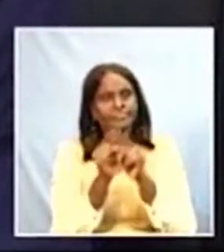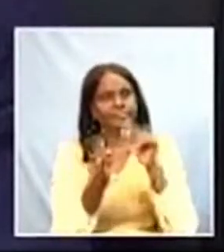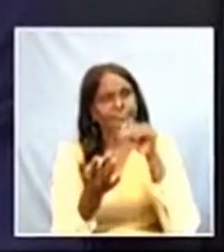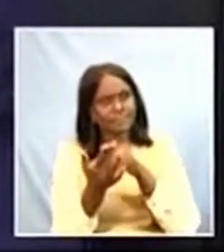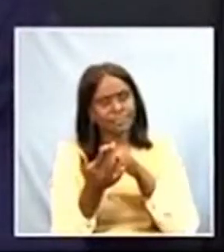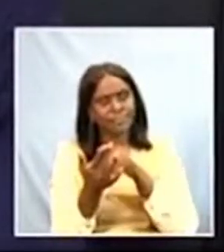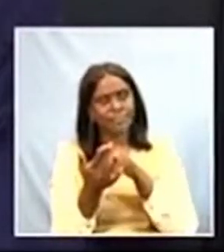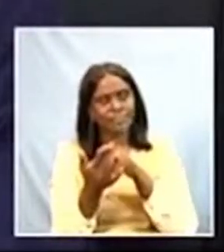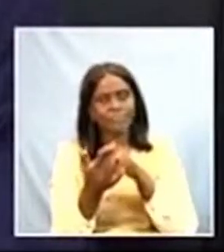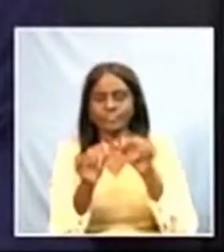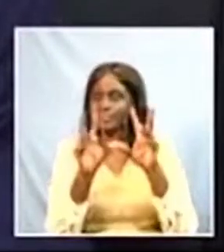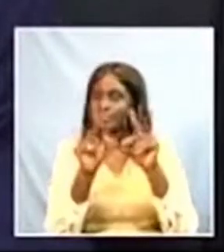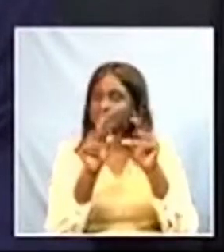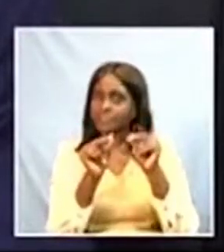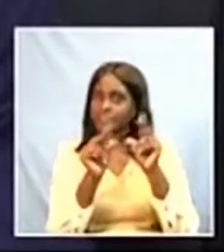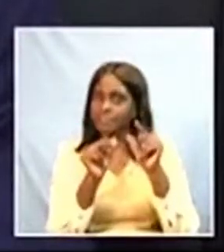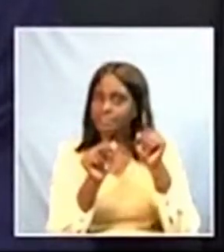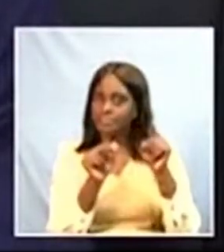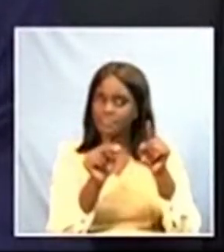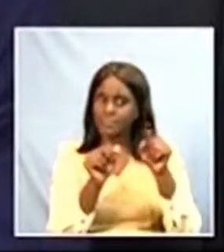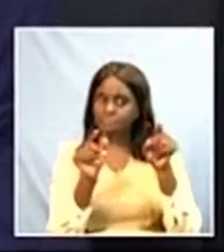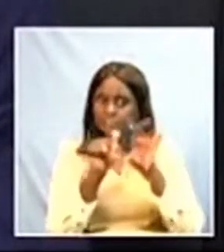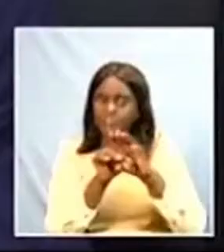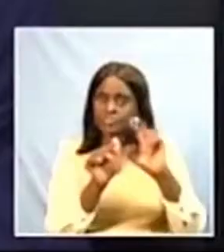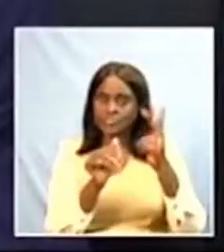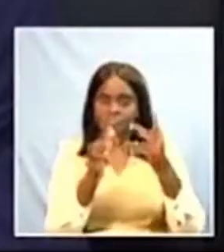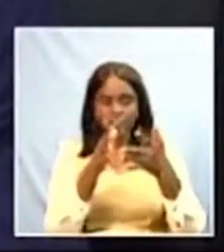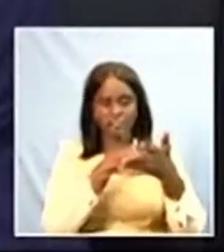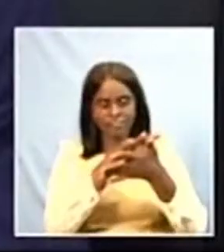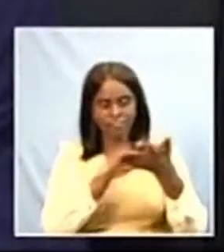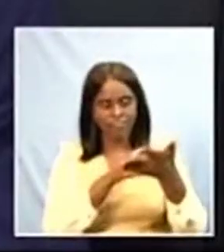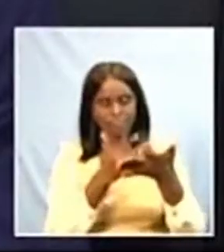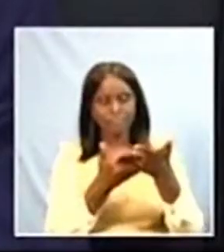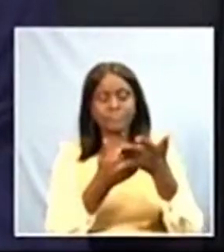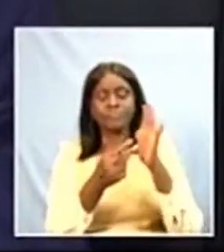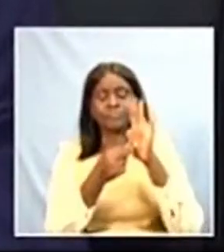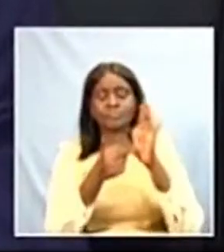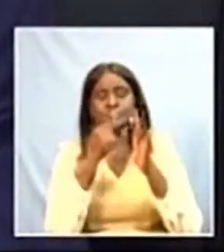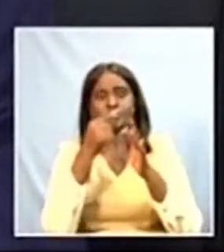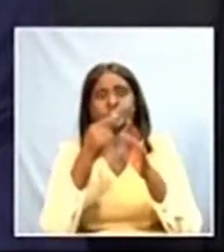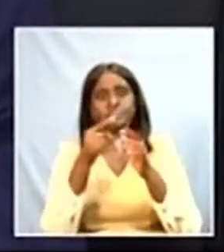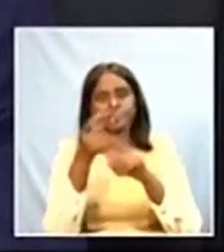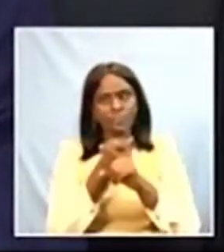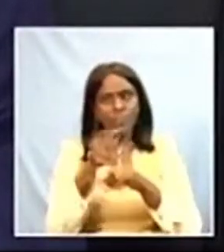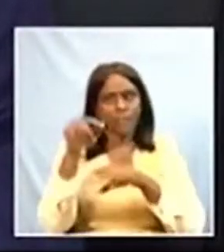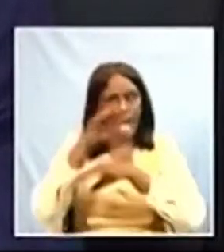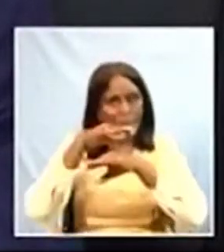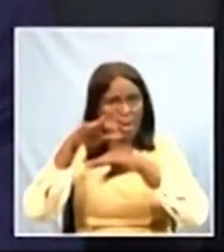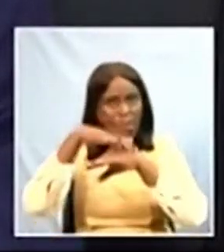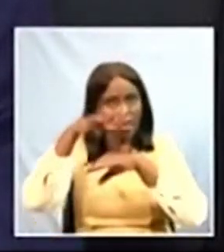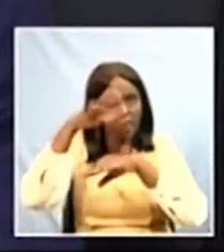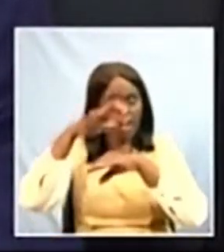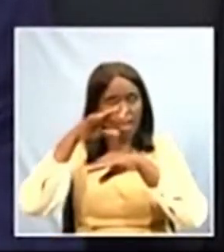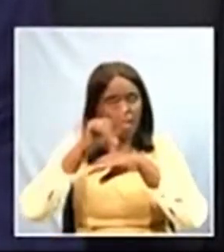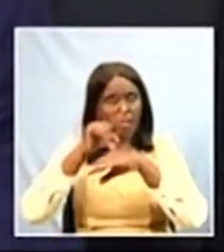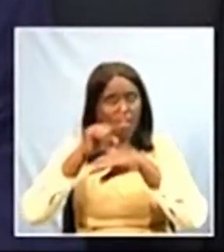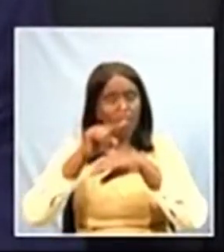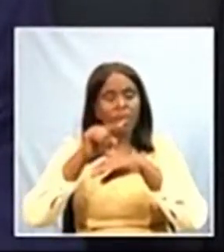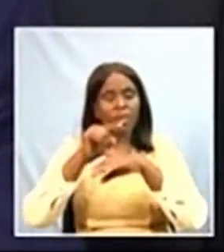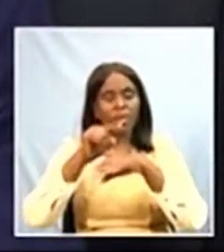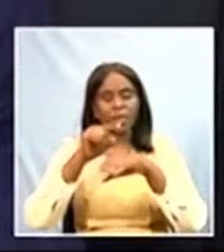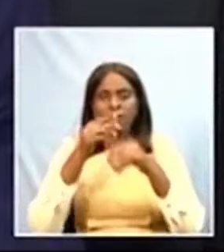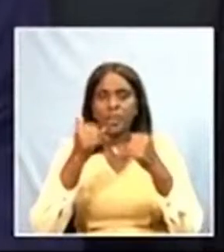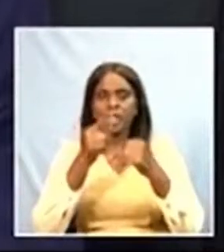And now, on the second page, it says, owing from the above, you are